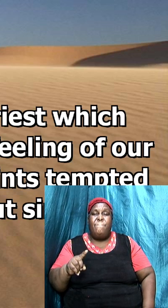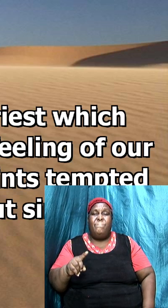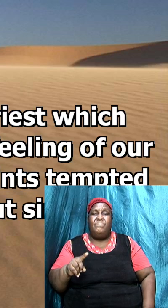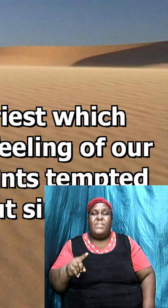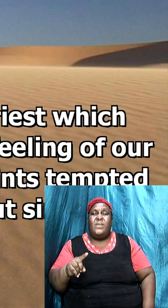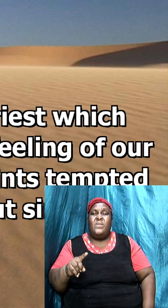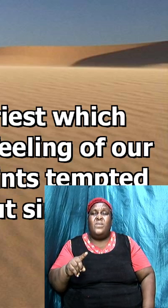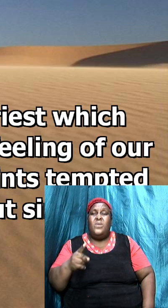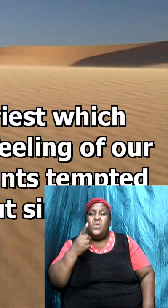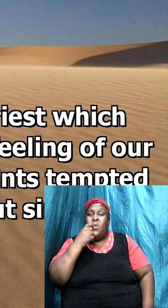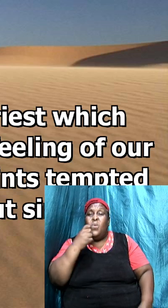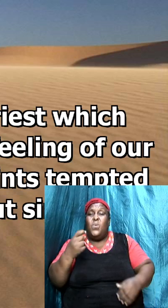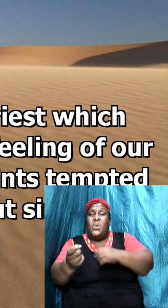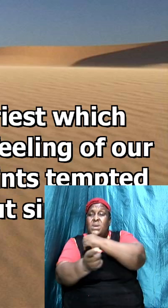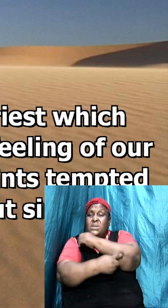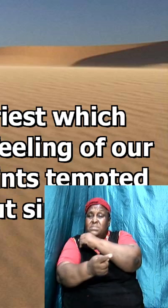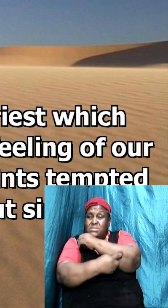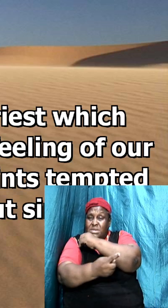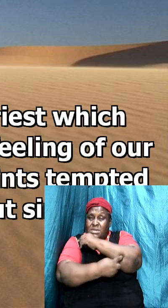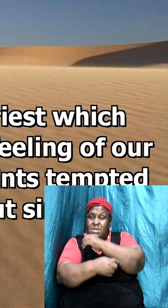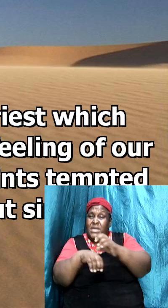who has been tempted in every way.